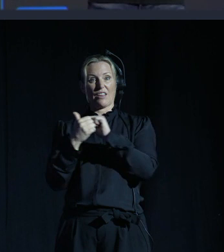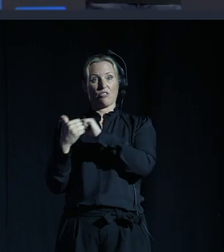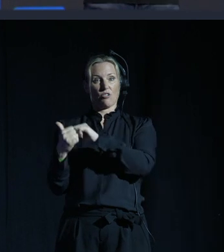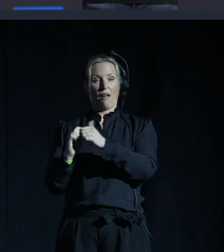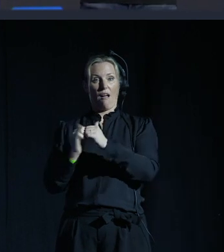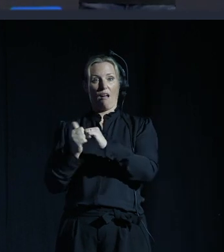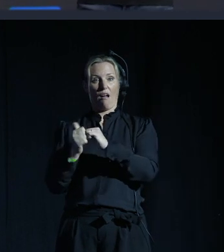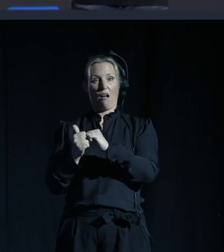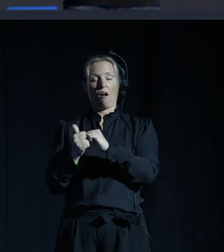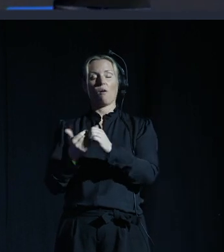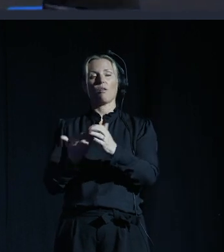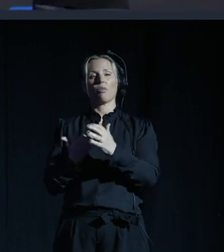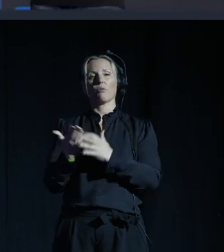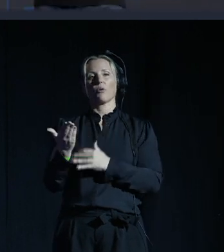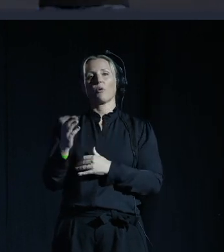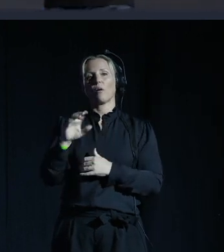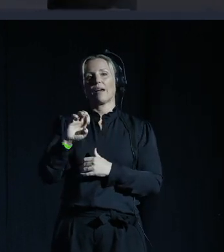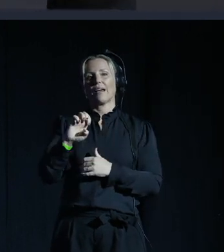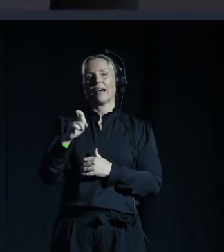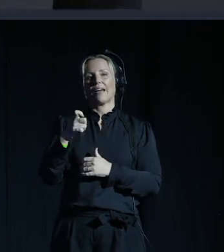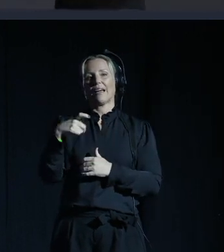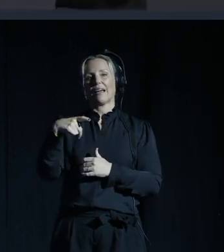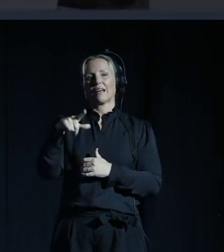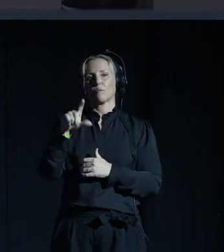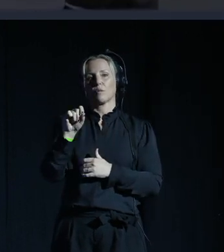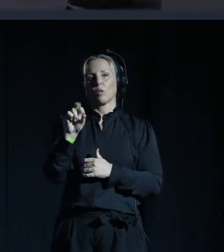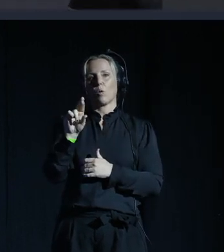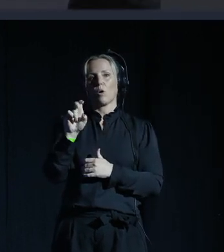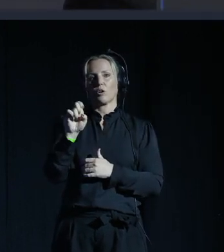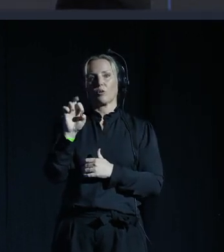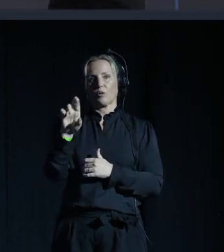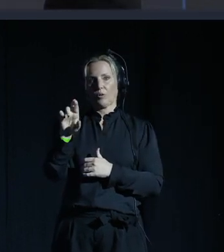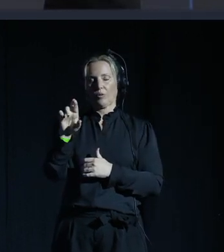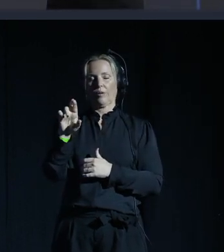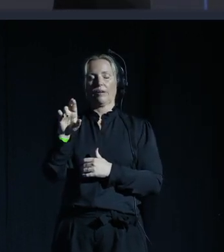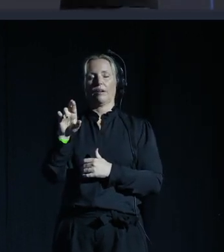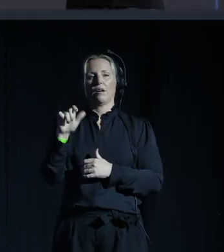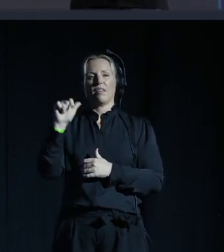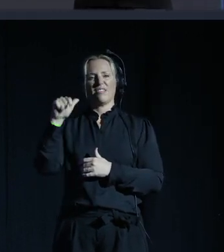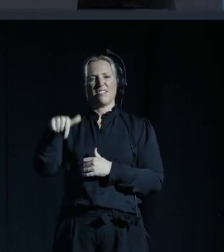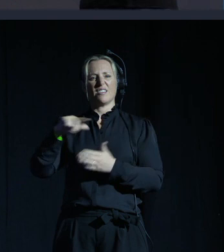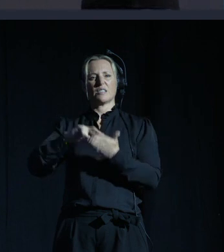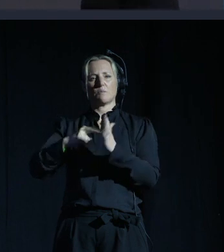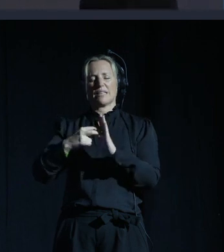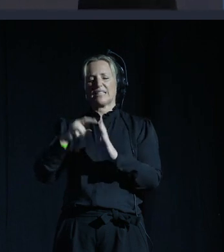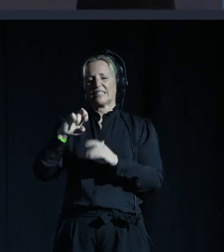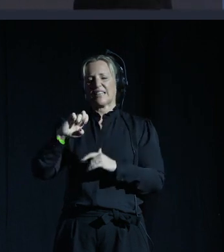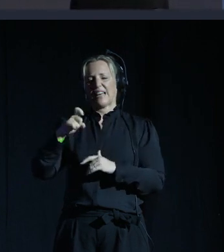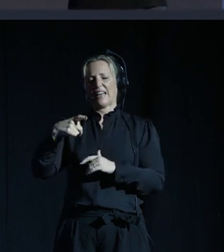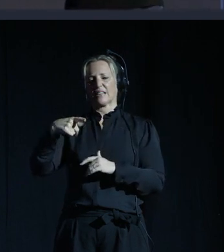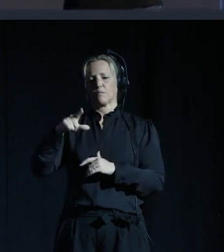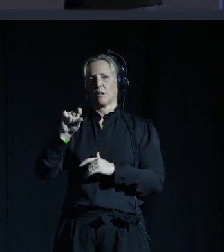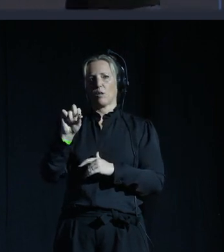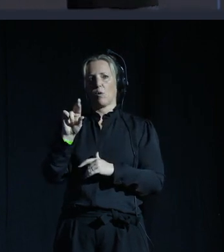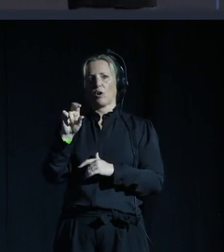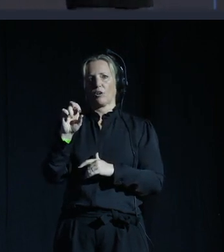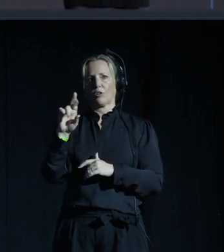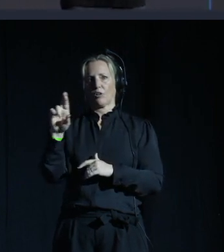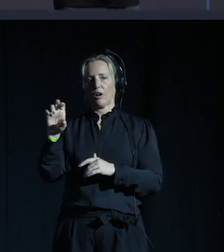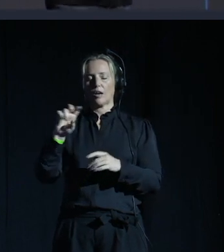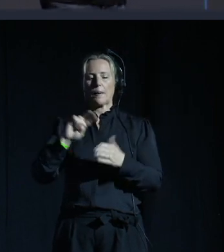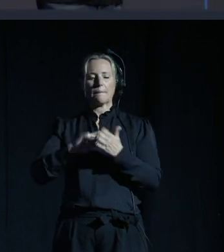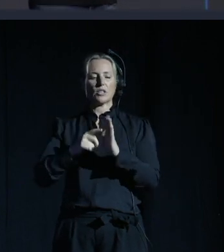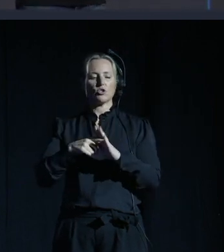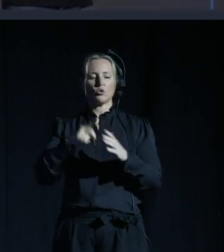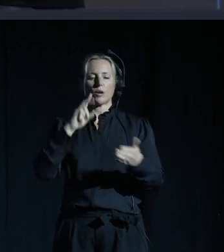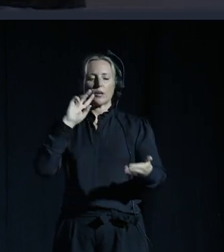it, but it applies in so many places. So in this case, Explorer lets you do things like zoom out of your project and see how the project dependencies